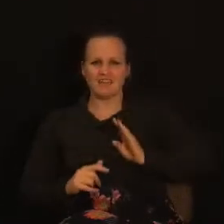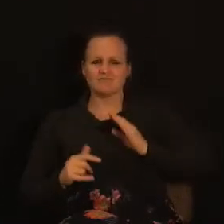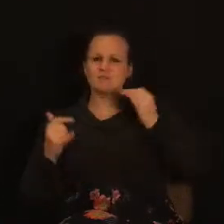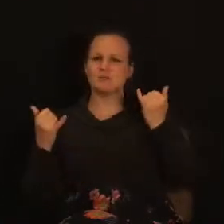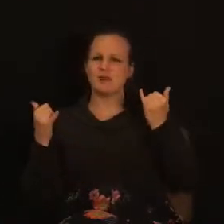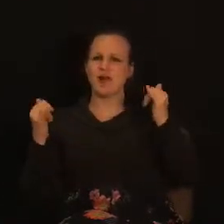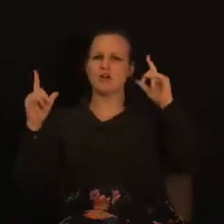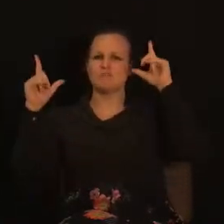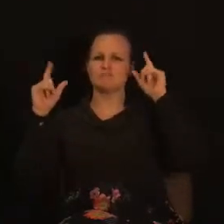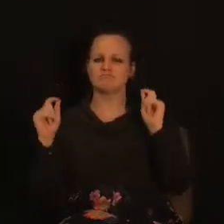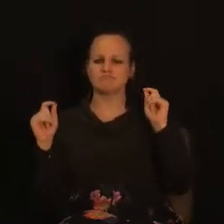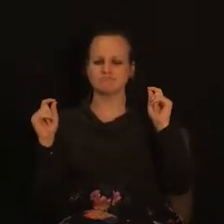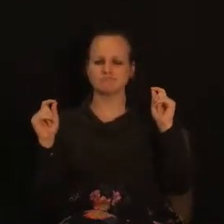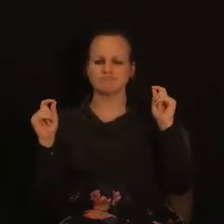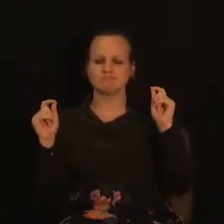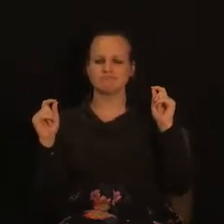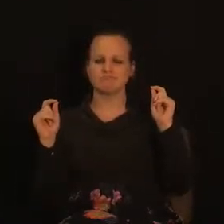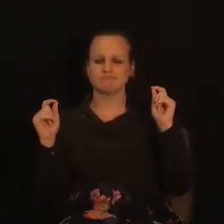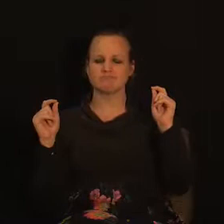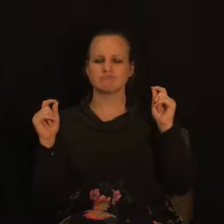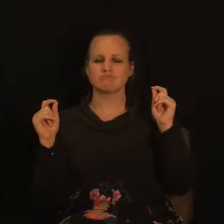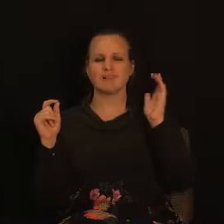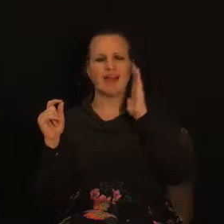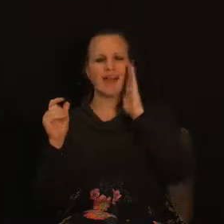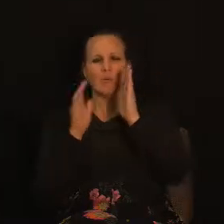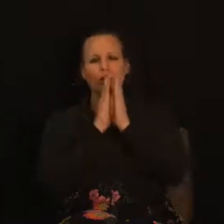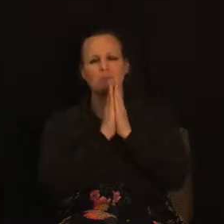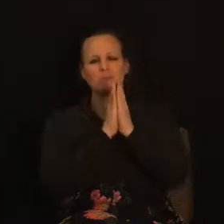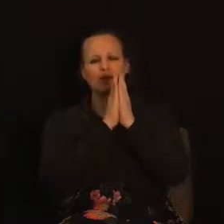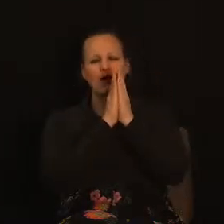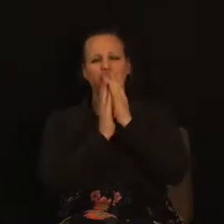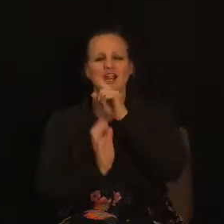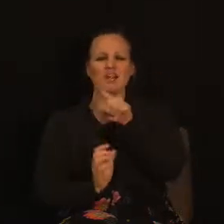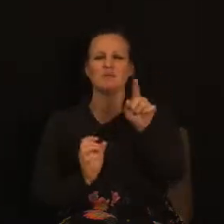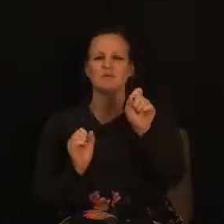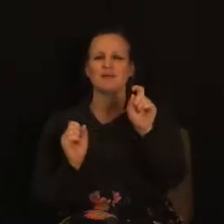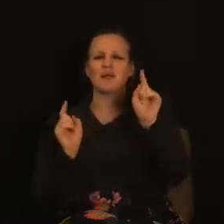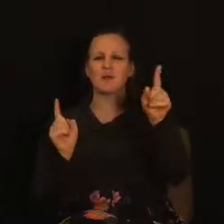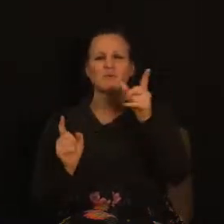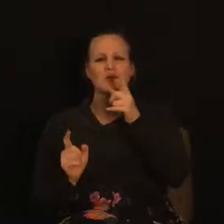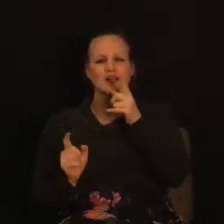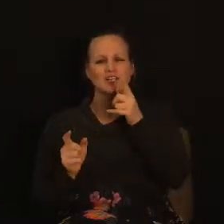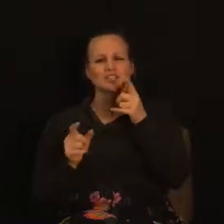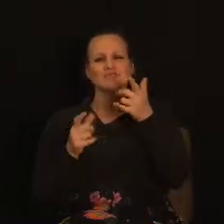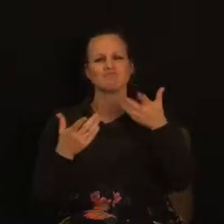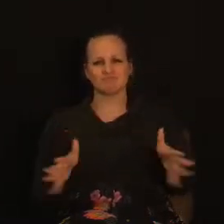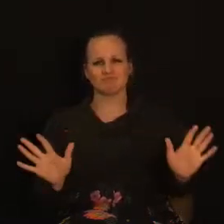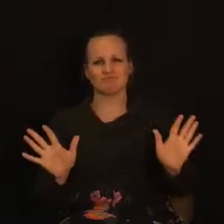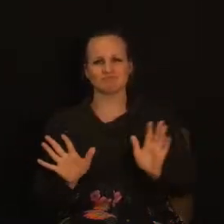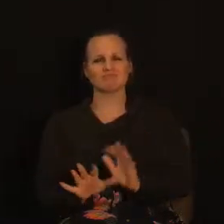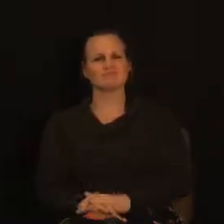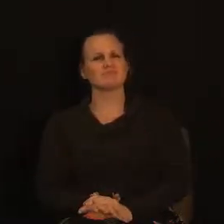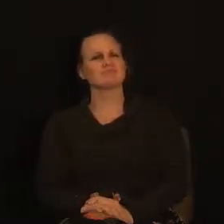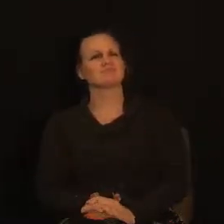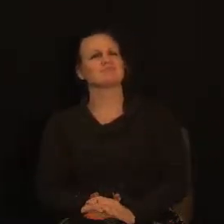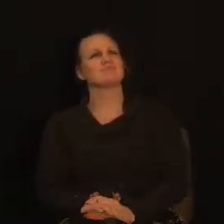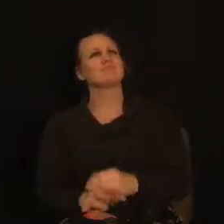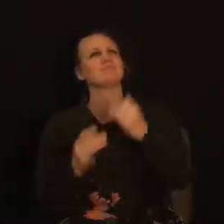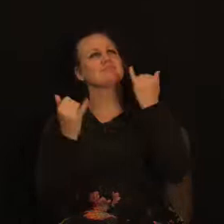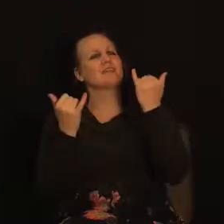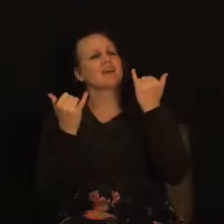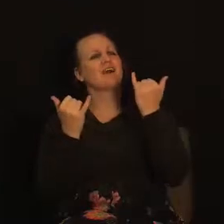now. I'm going to pray and you can go to lunch. But just take a moment right